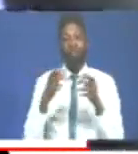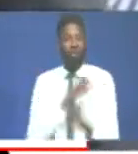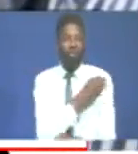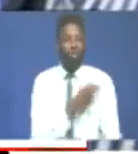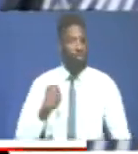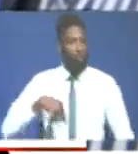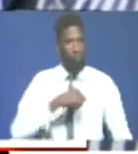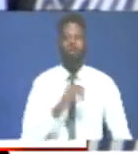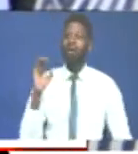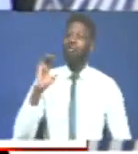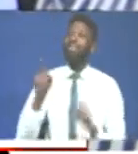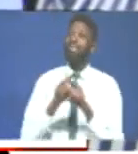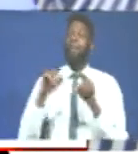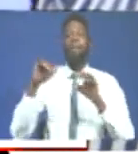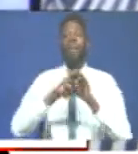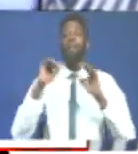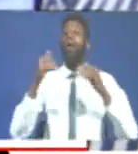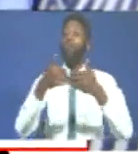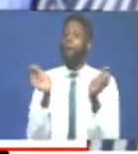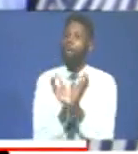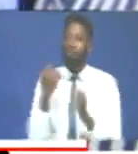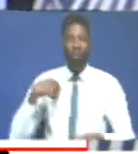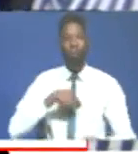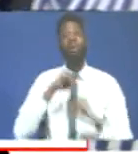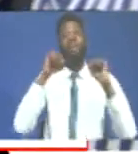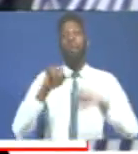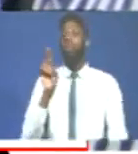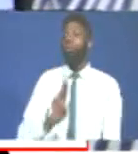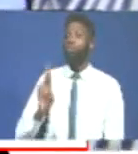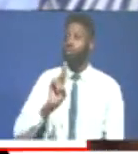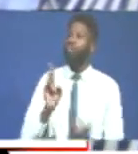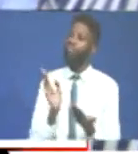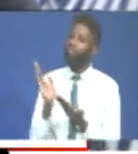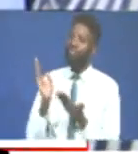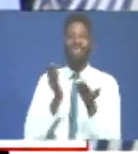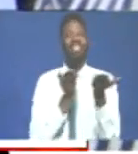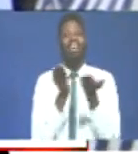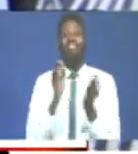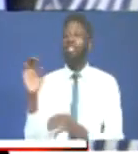of the community, we should be able to make use of this service charter